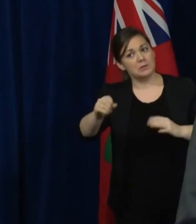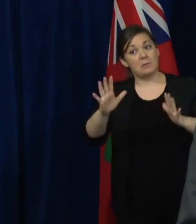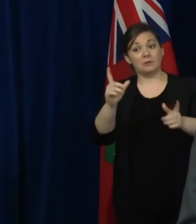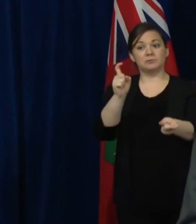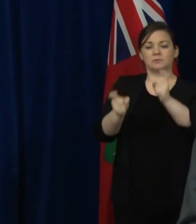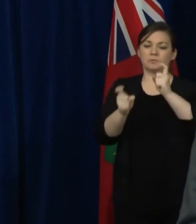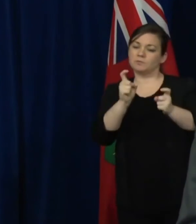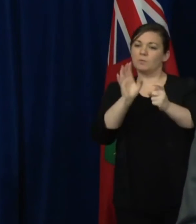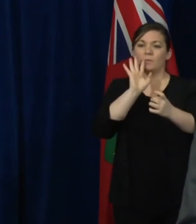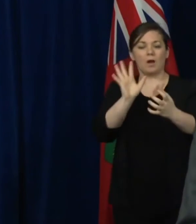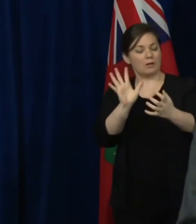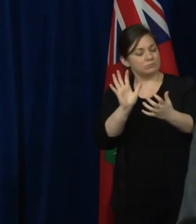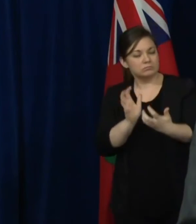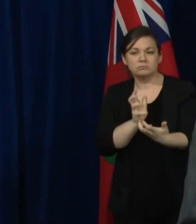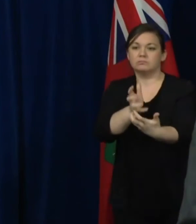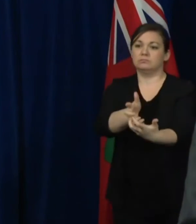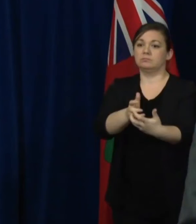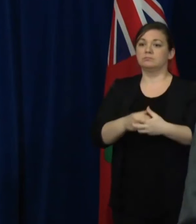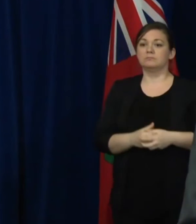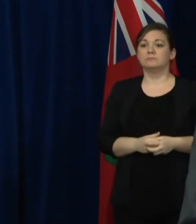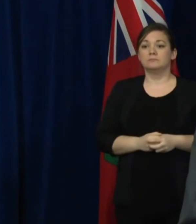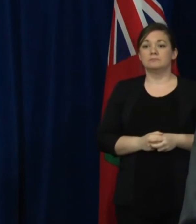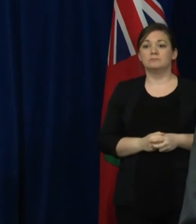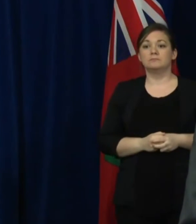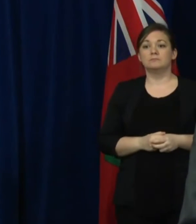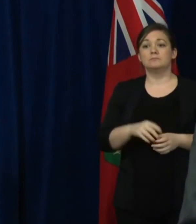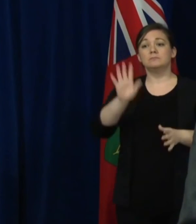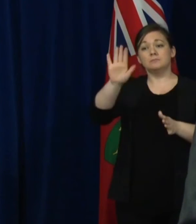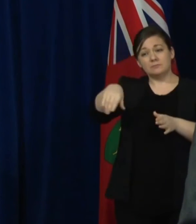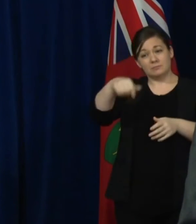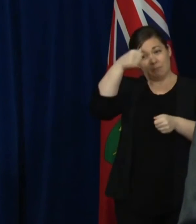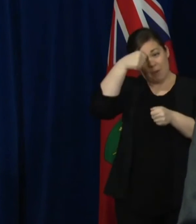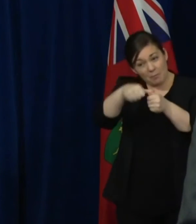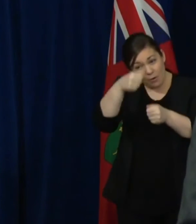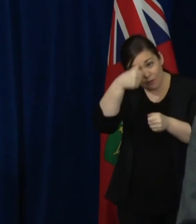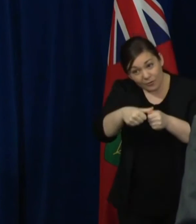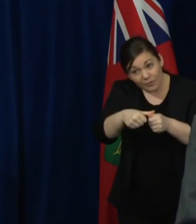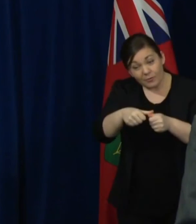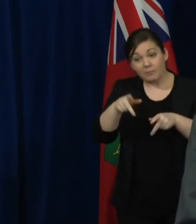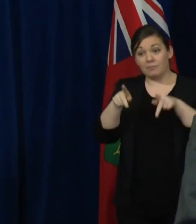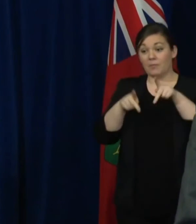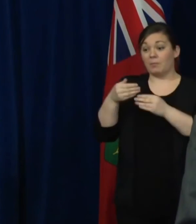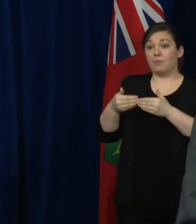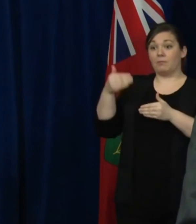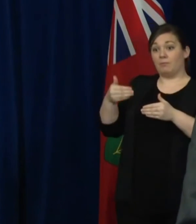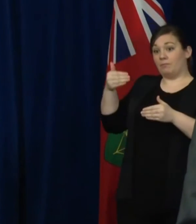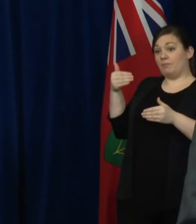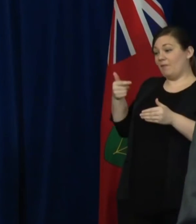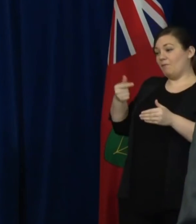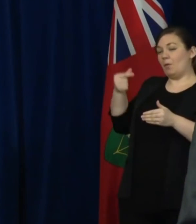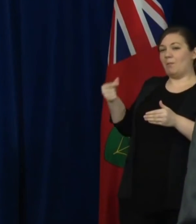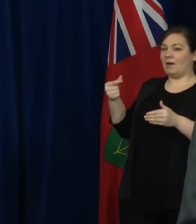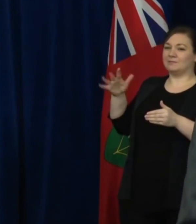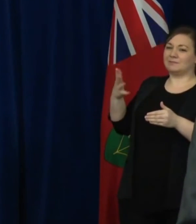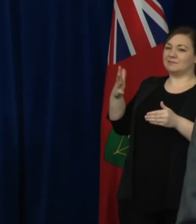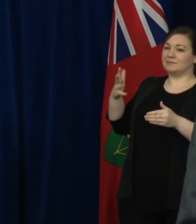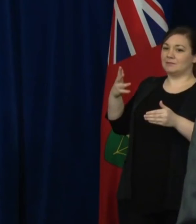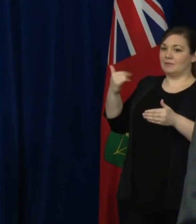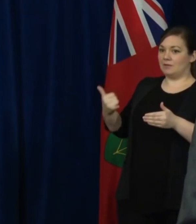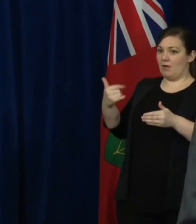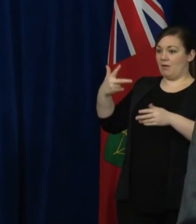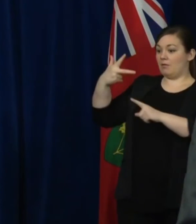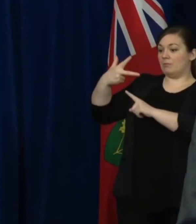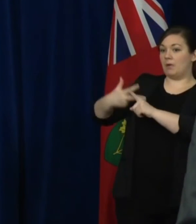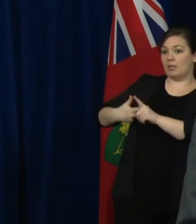remind the folks that, you know, unlike previous governments, we have made a commitment that on a quarterly basis, I'll be out to make sure we update